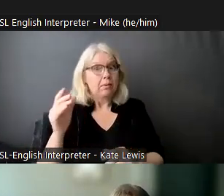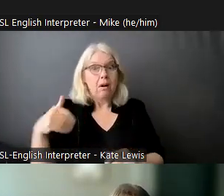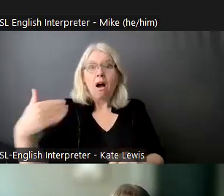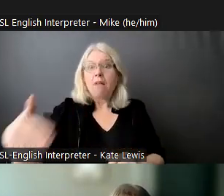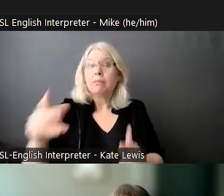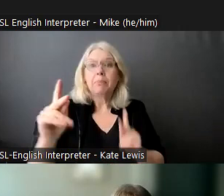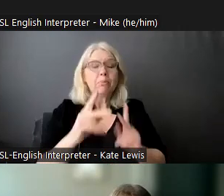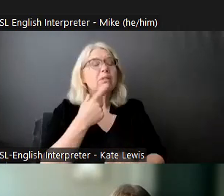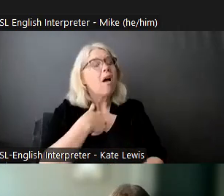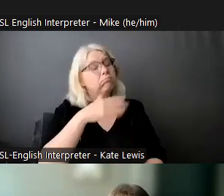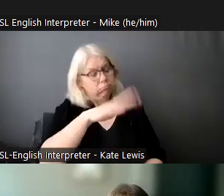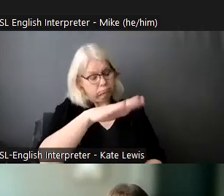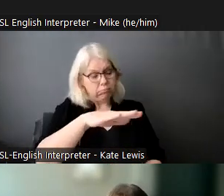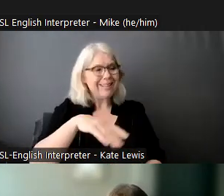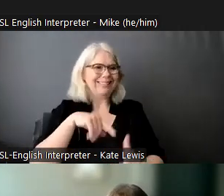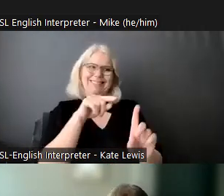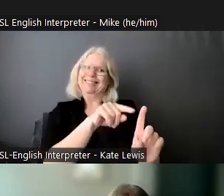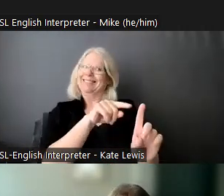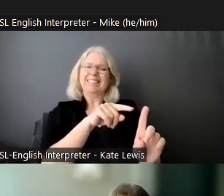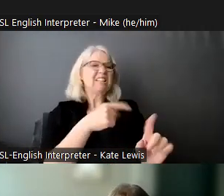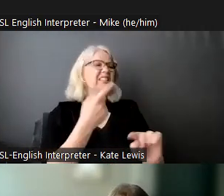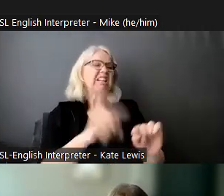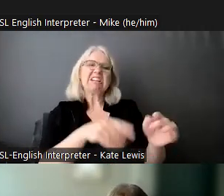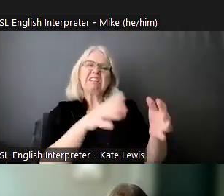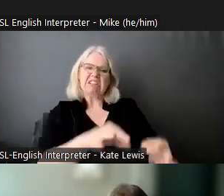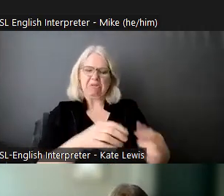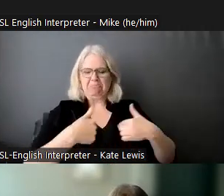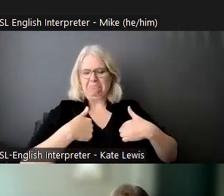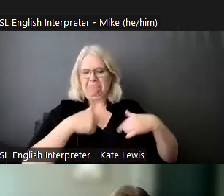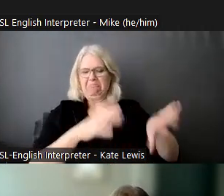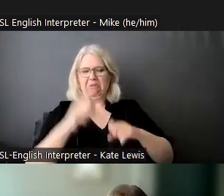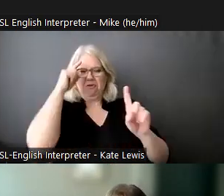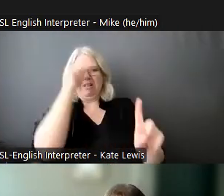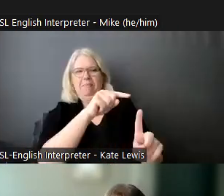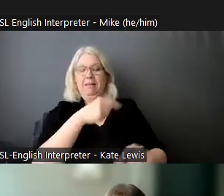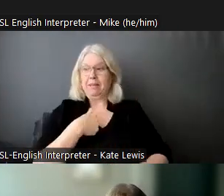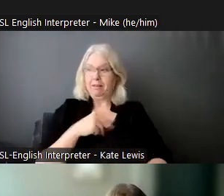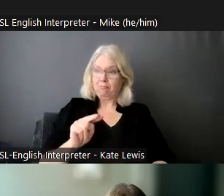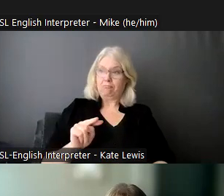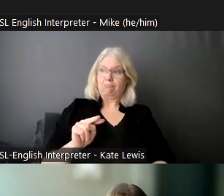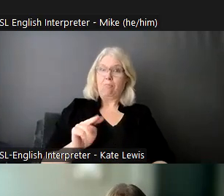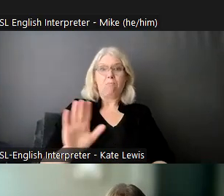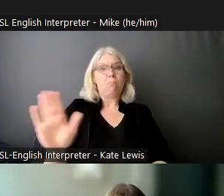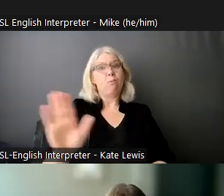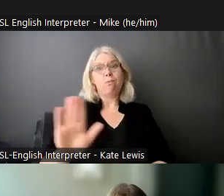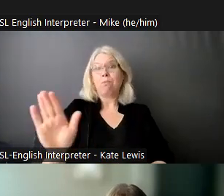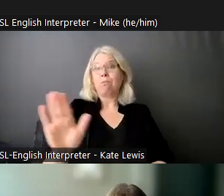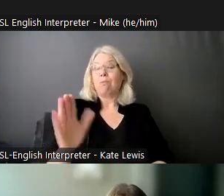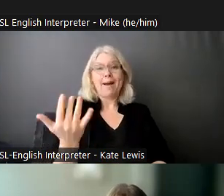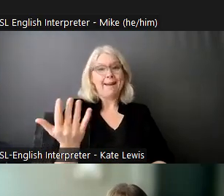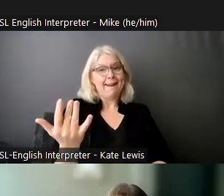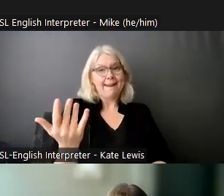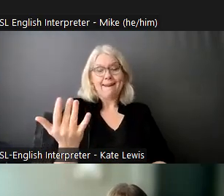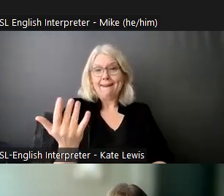say, this person's incapable, I will make the decisions. So my response as